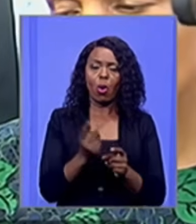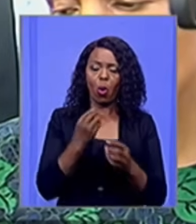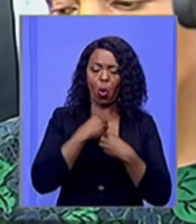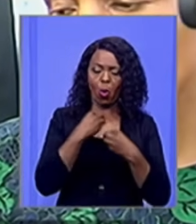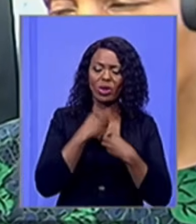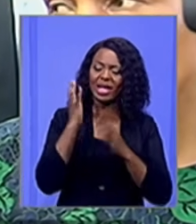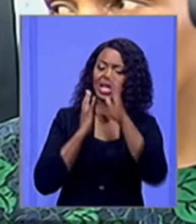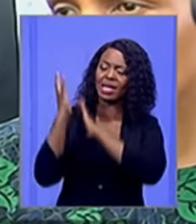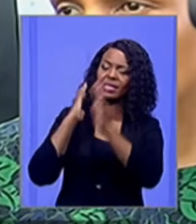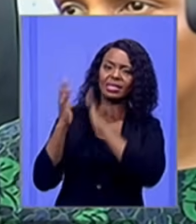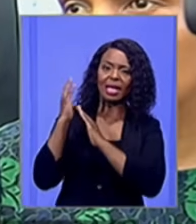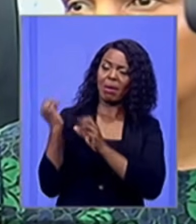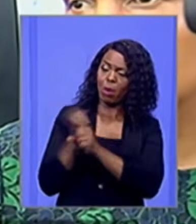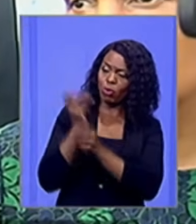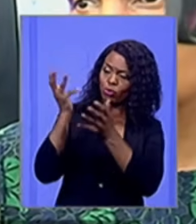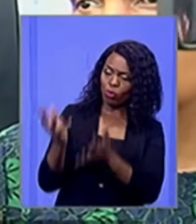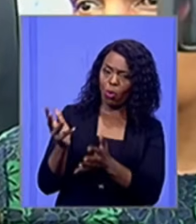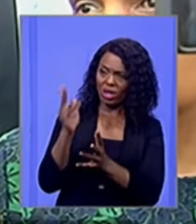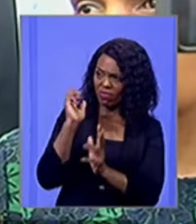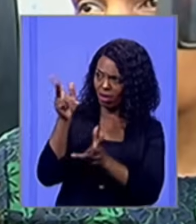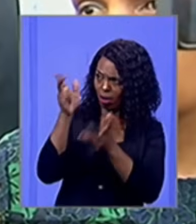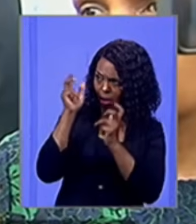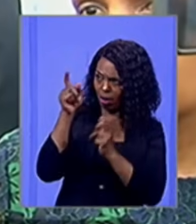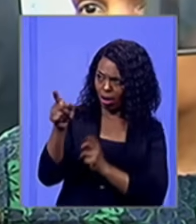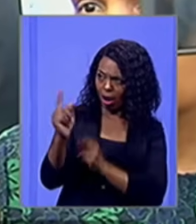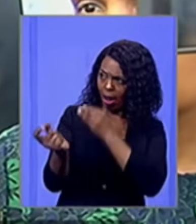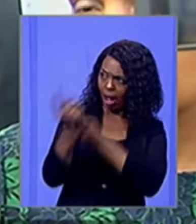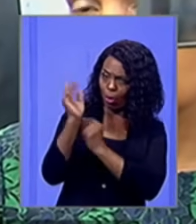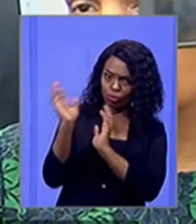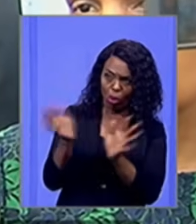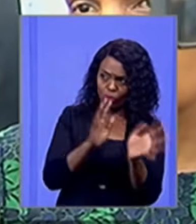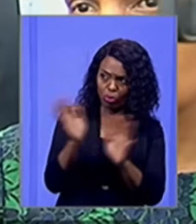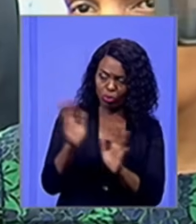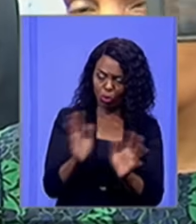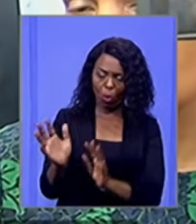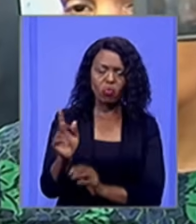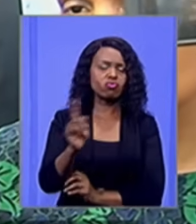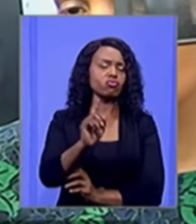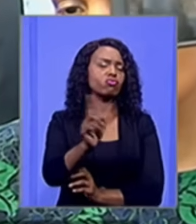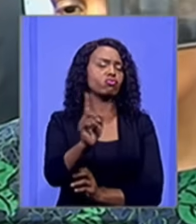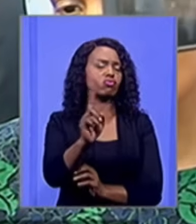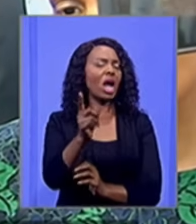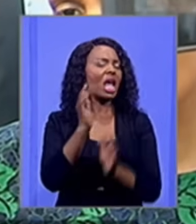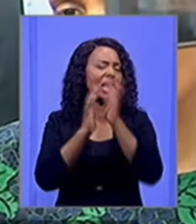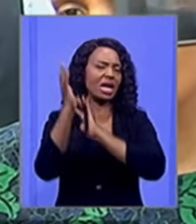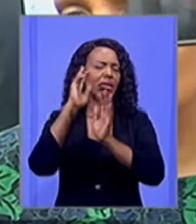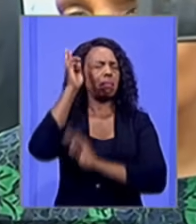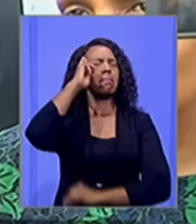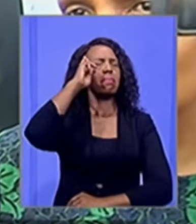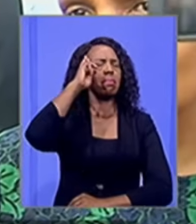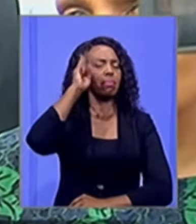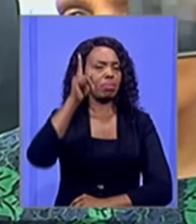through, when we look at what is unfolding there, is a history and an